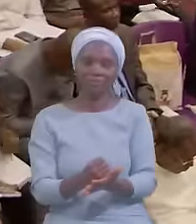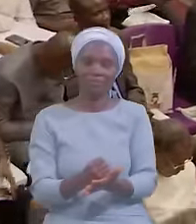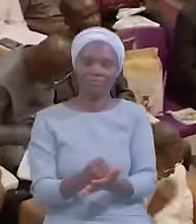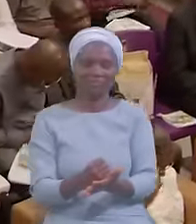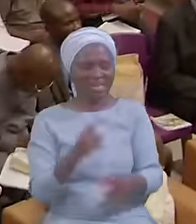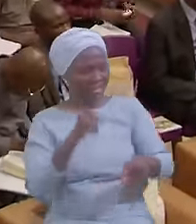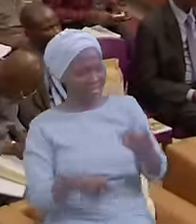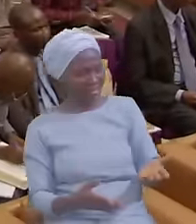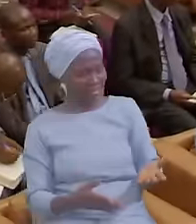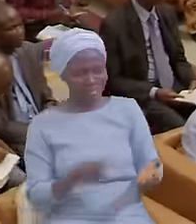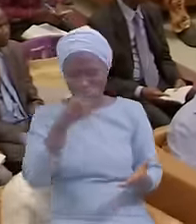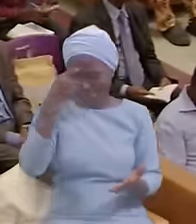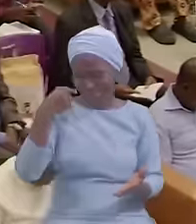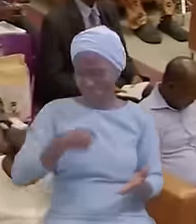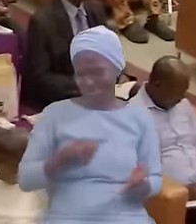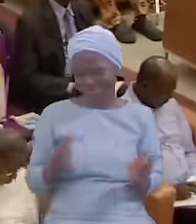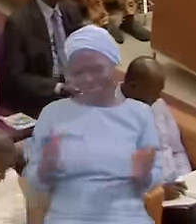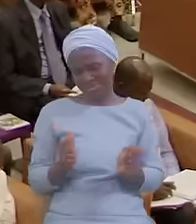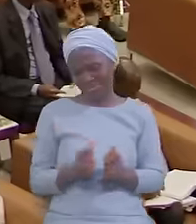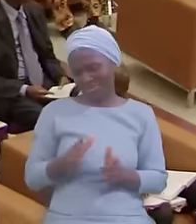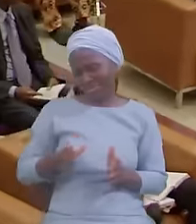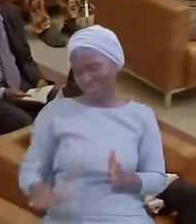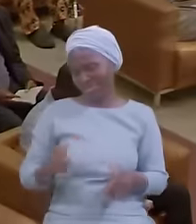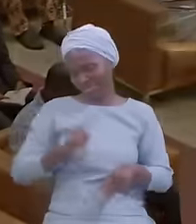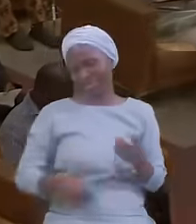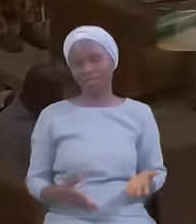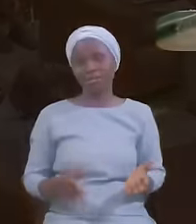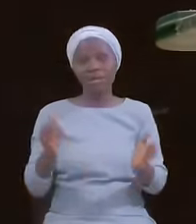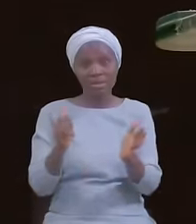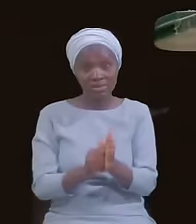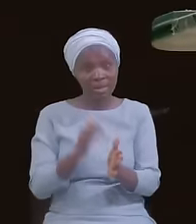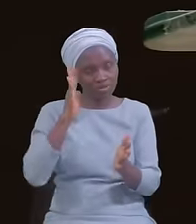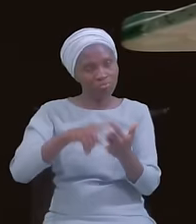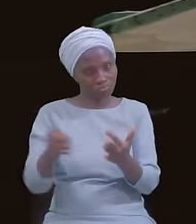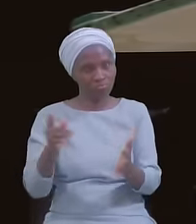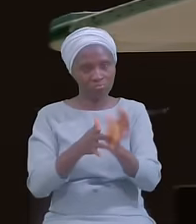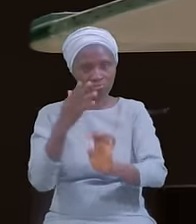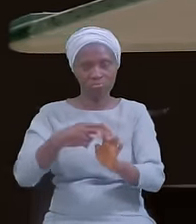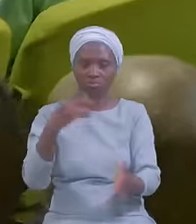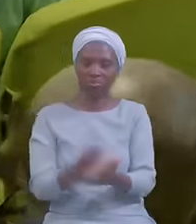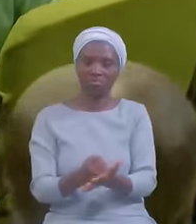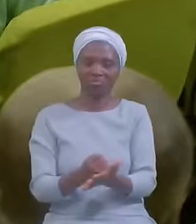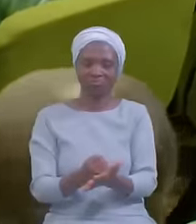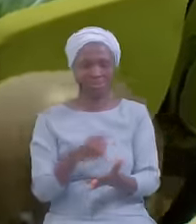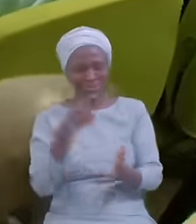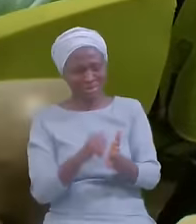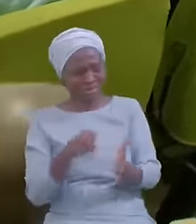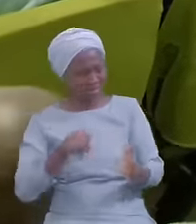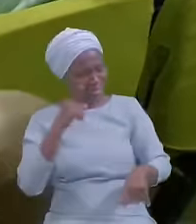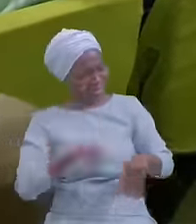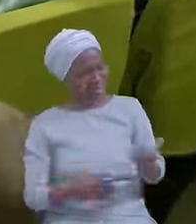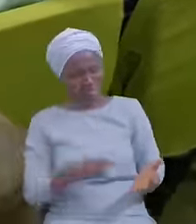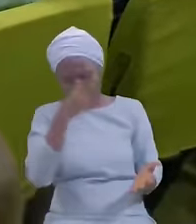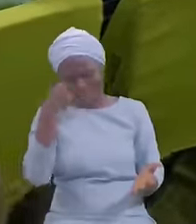cannot, because I'm a little child, that one will vanish away. Amen. I cannot, because I